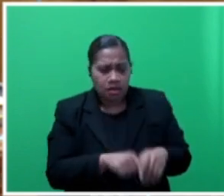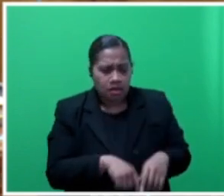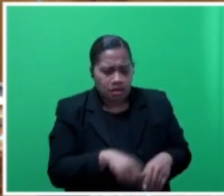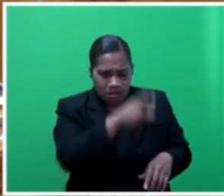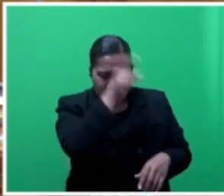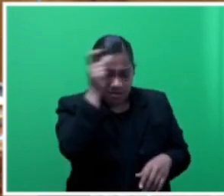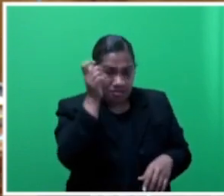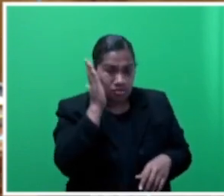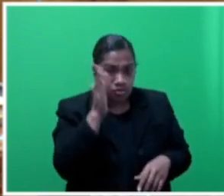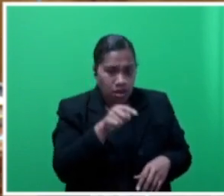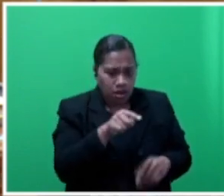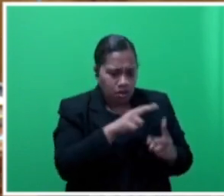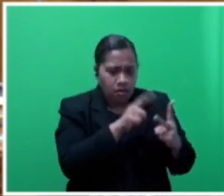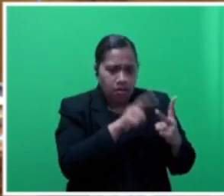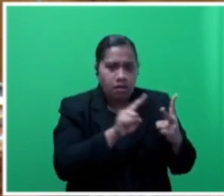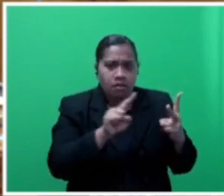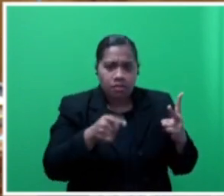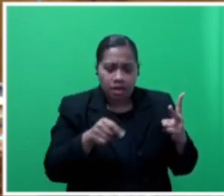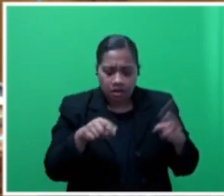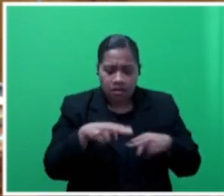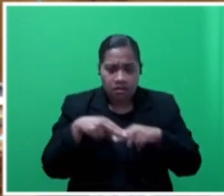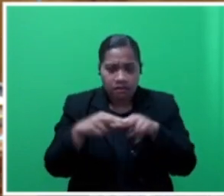nurses.